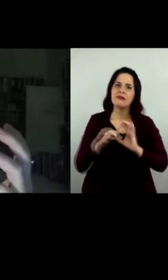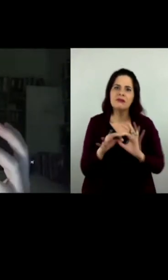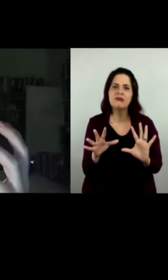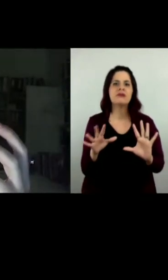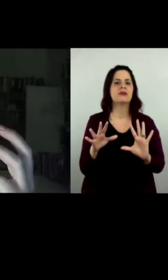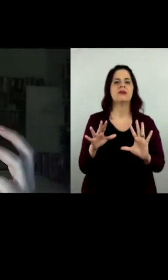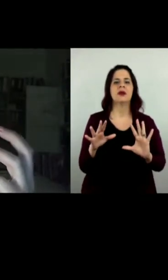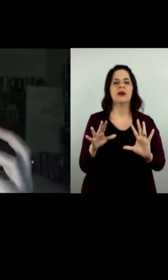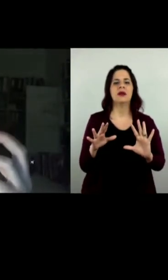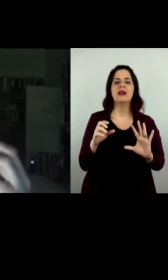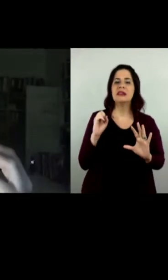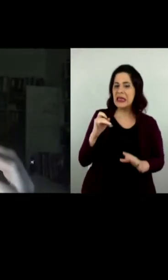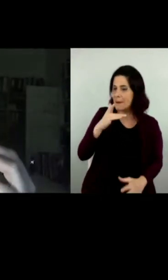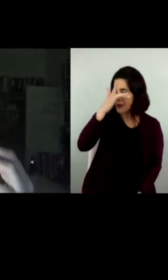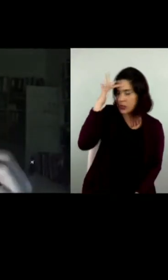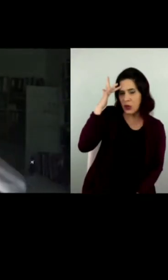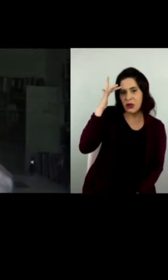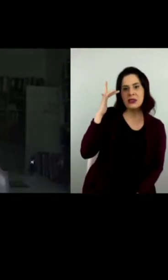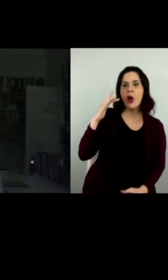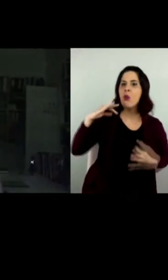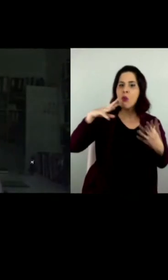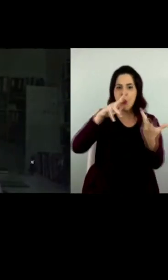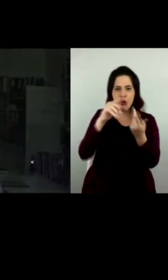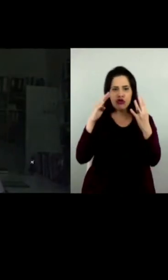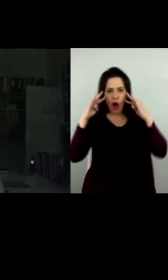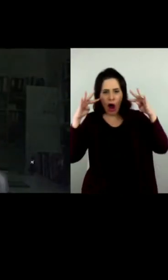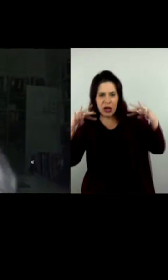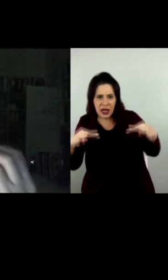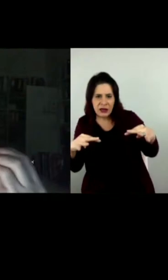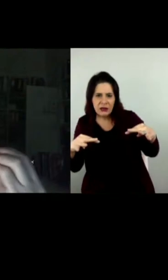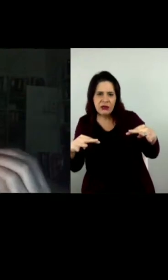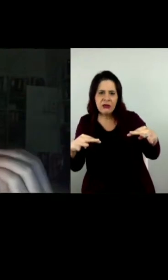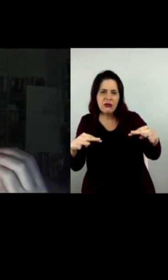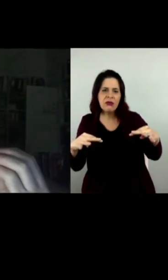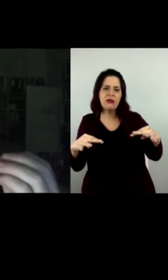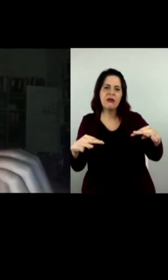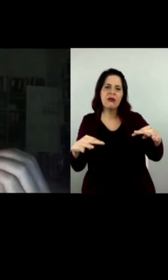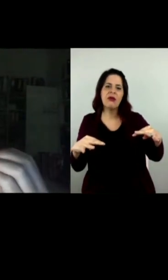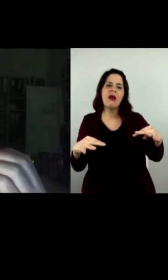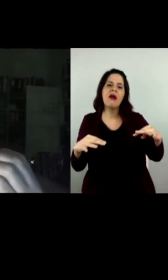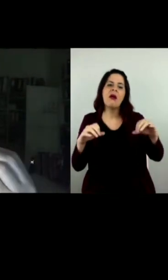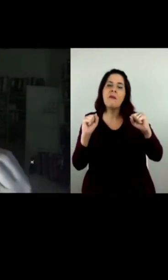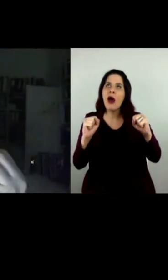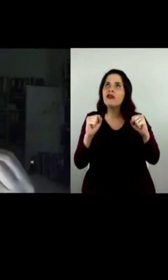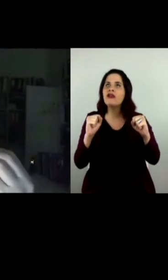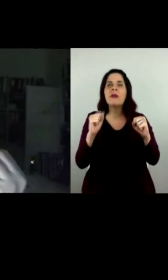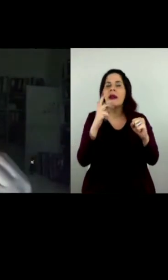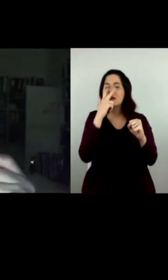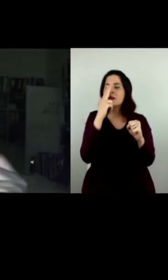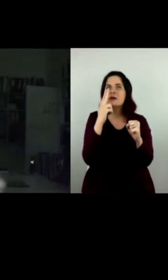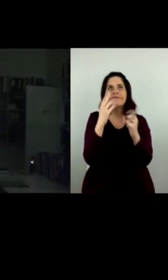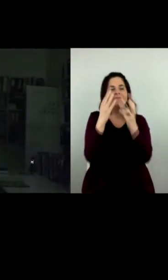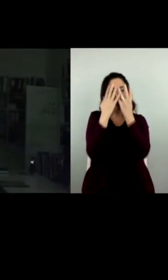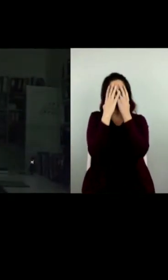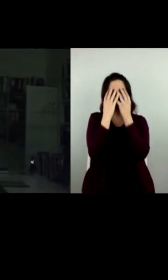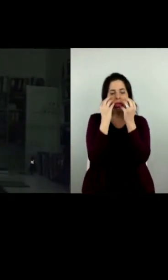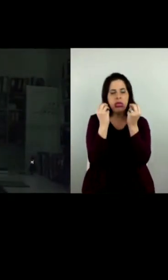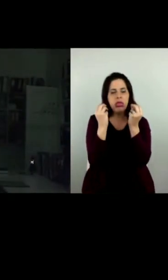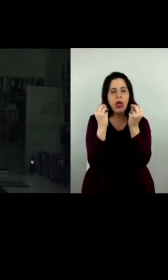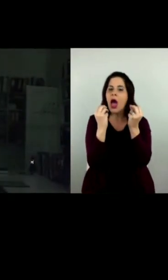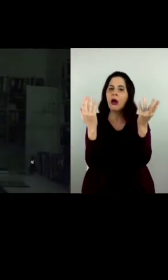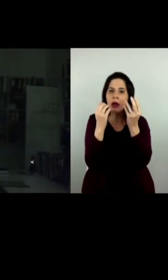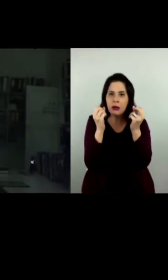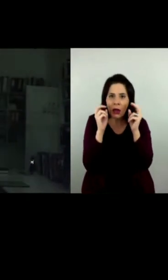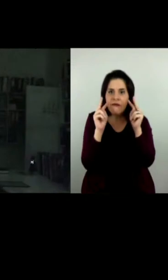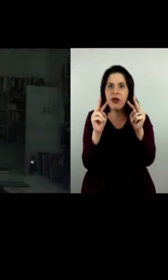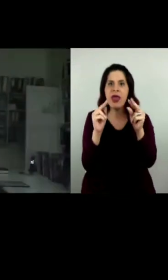around the world who were all falling asleep together, there would be a sense that this language of cinema, this great thing that we all love,